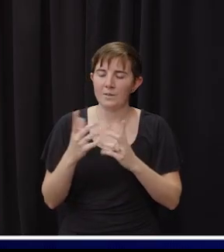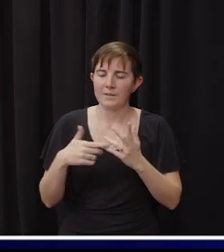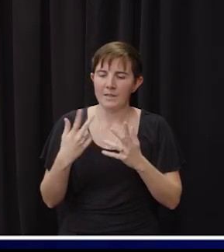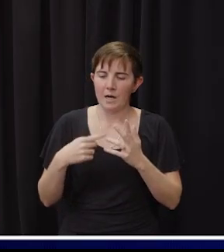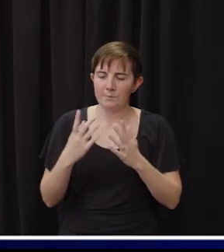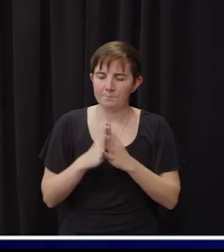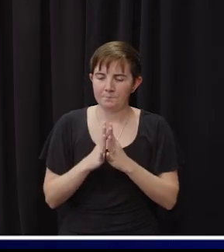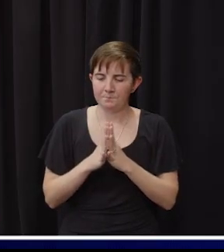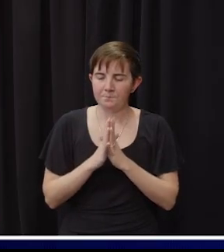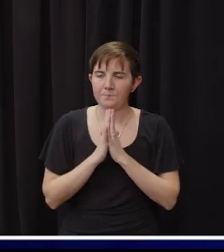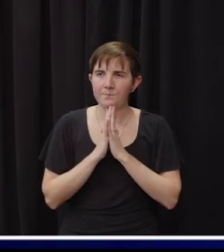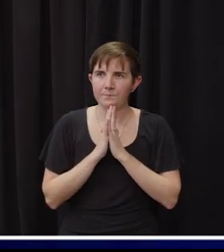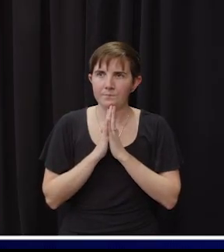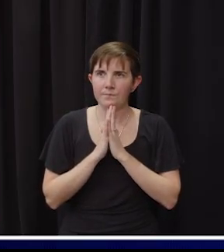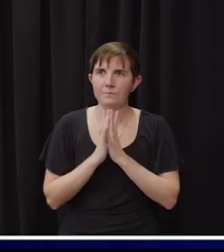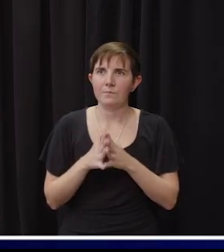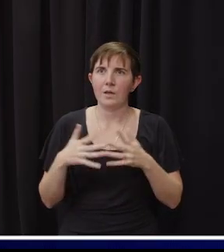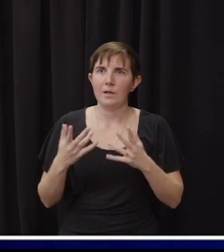of